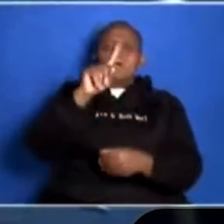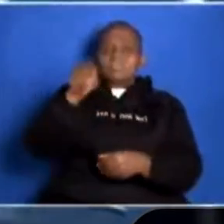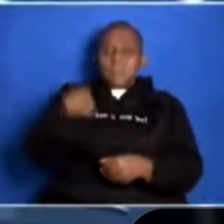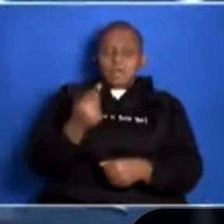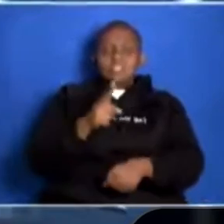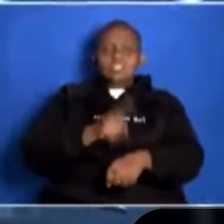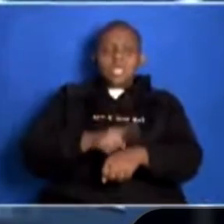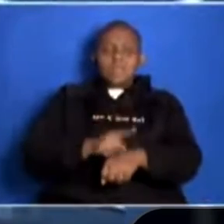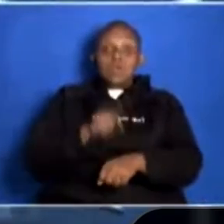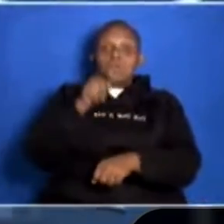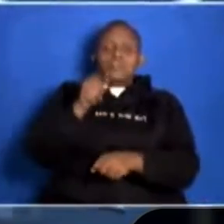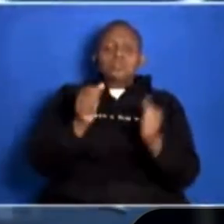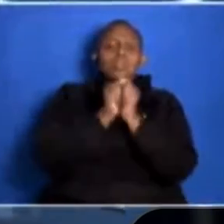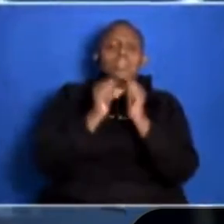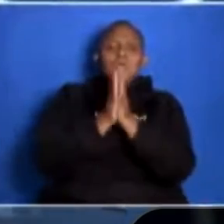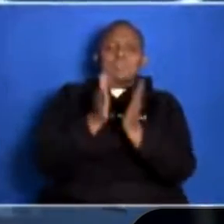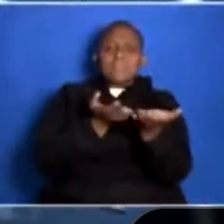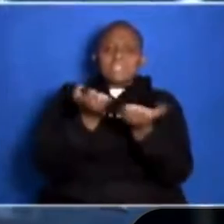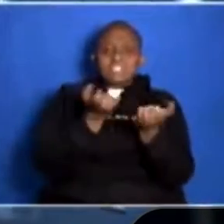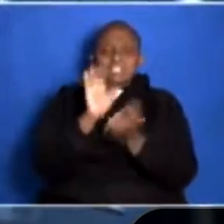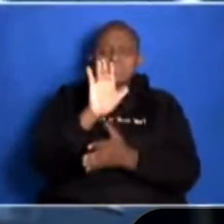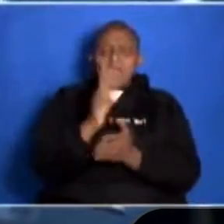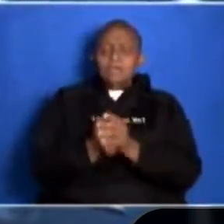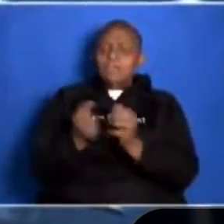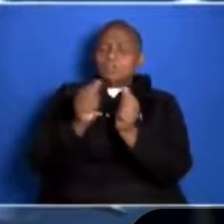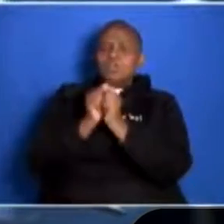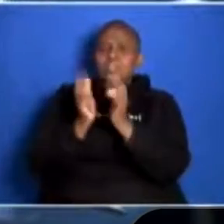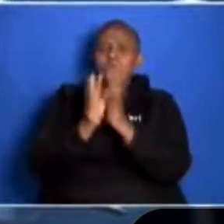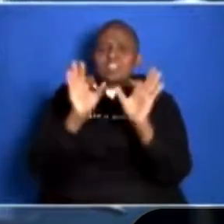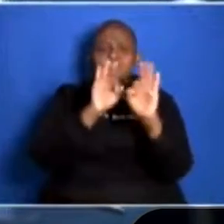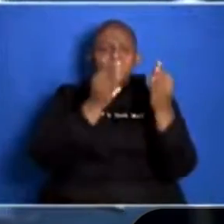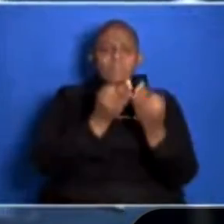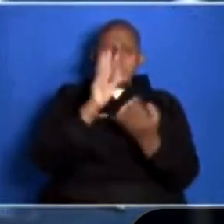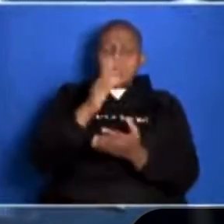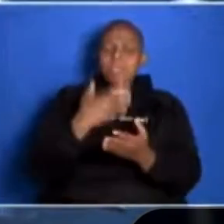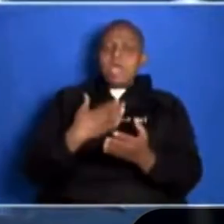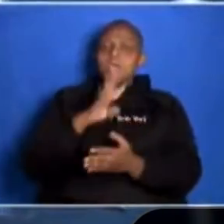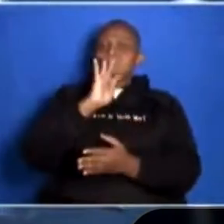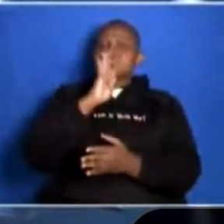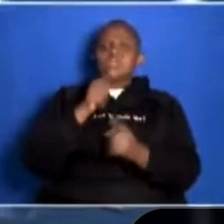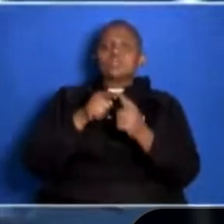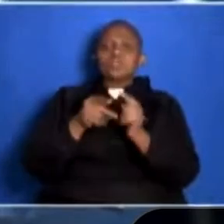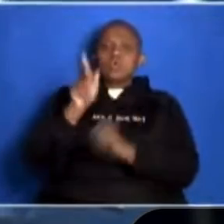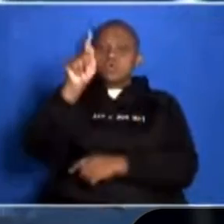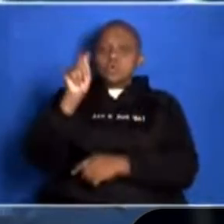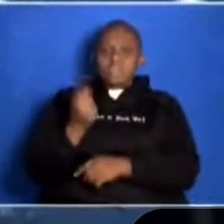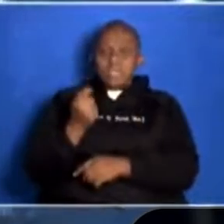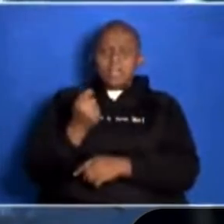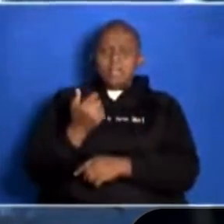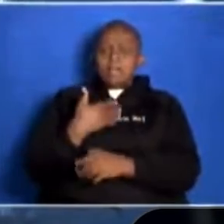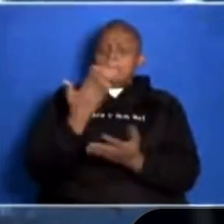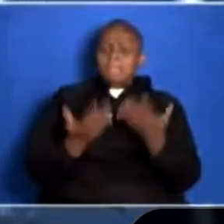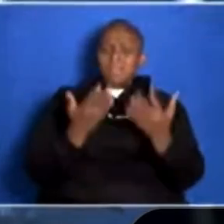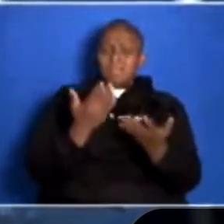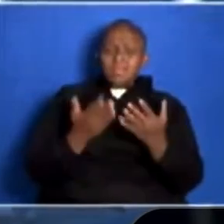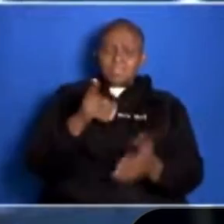1,000 times. You and your people. Business. You and your family. Familia. I speak to Kenya. Natamka Kenya. May the Lord